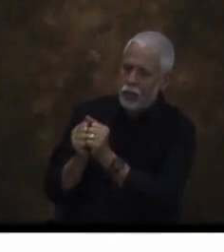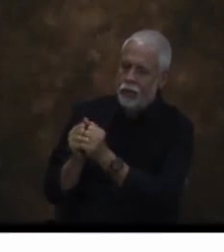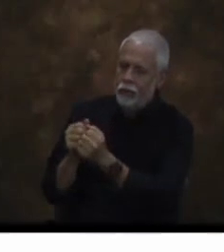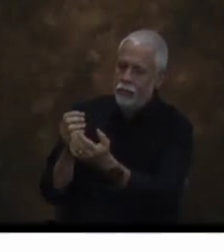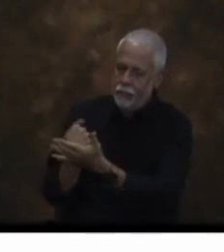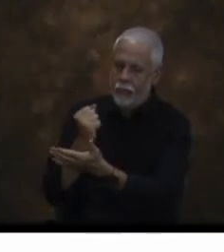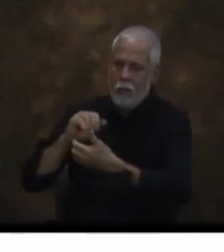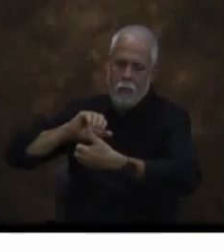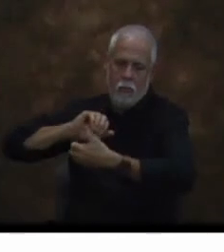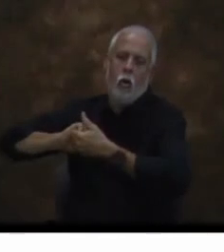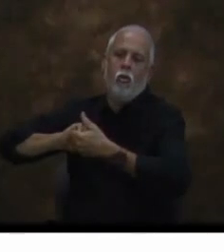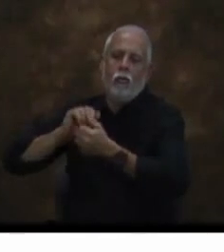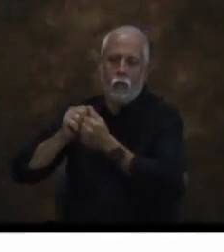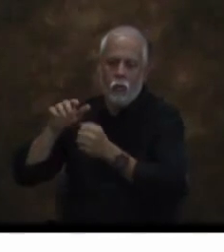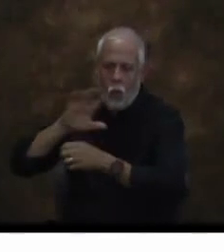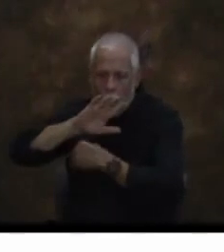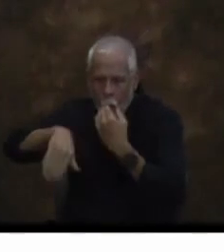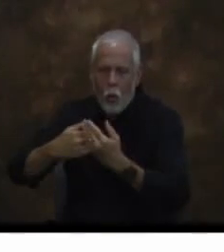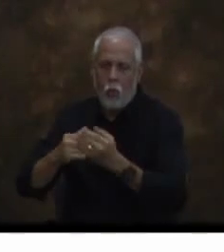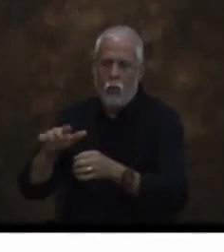utilizing that partnership in the region.